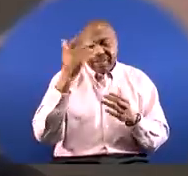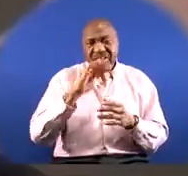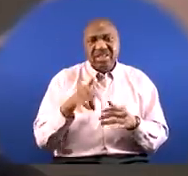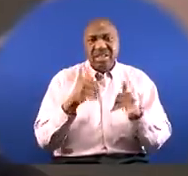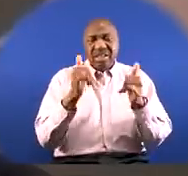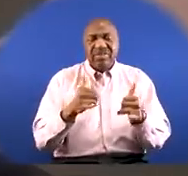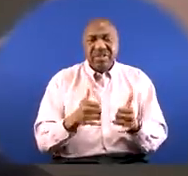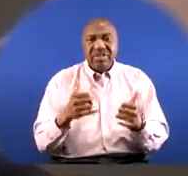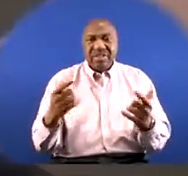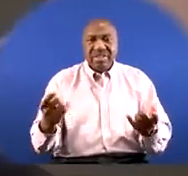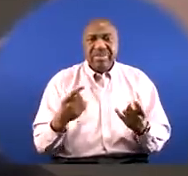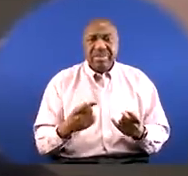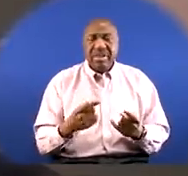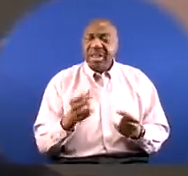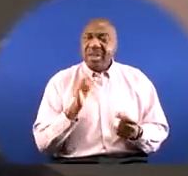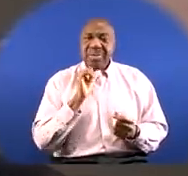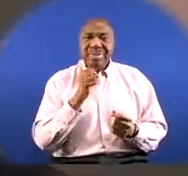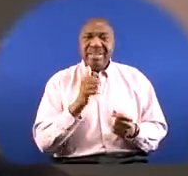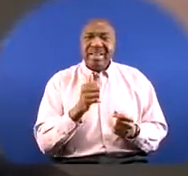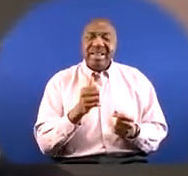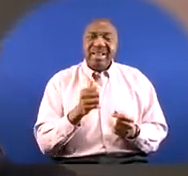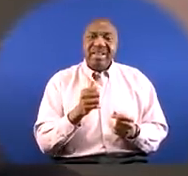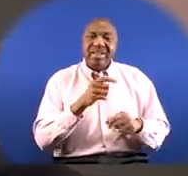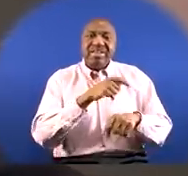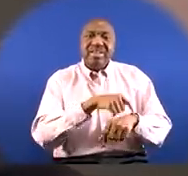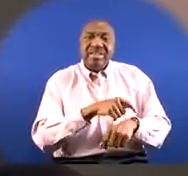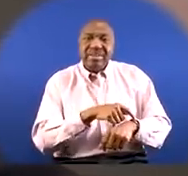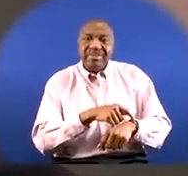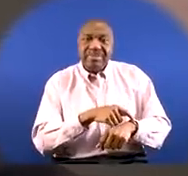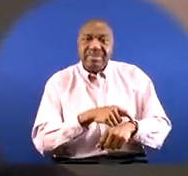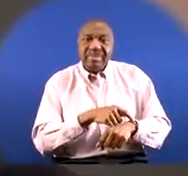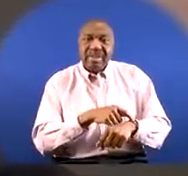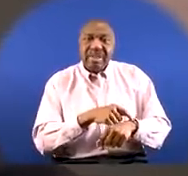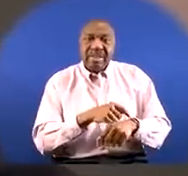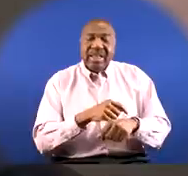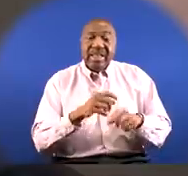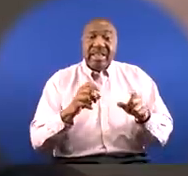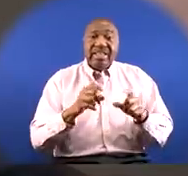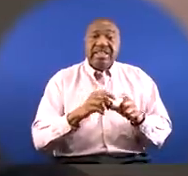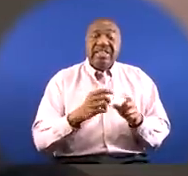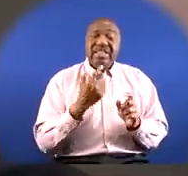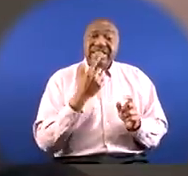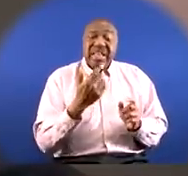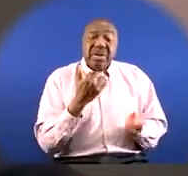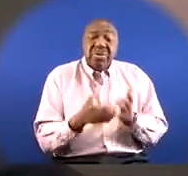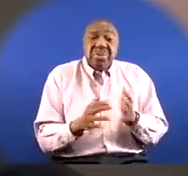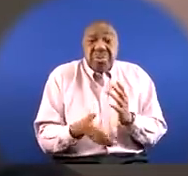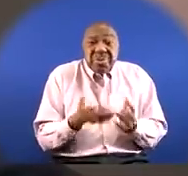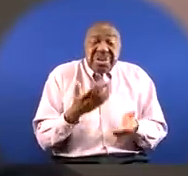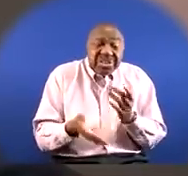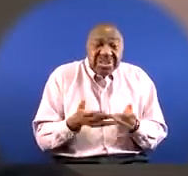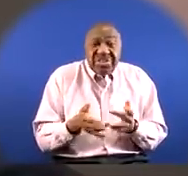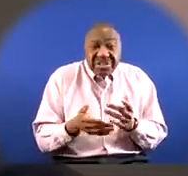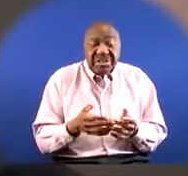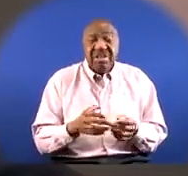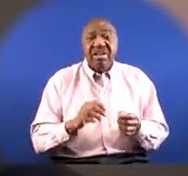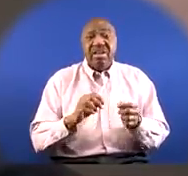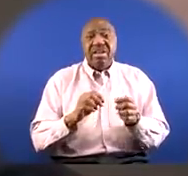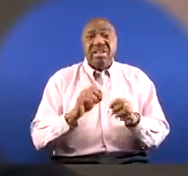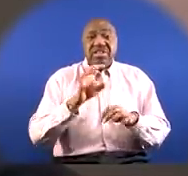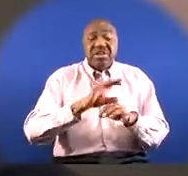come. We will not take the time to designate congregations from which church you came, which church another has